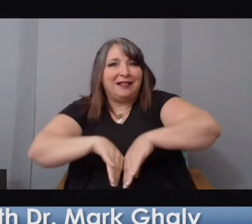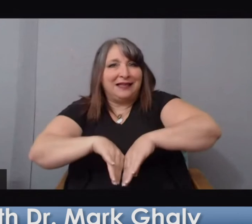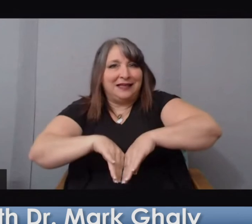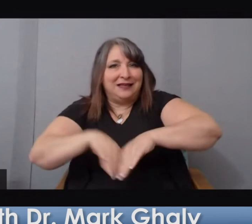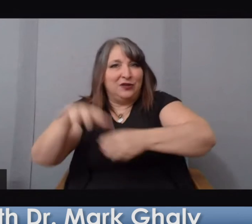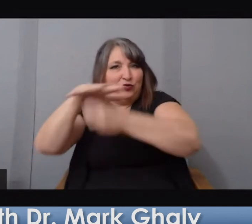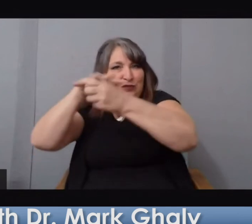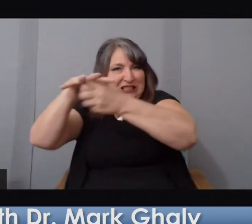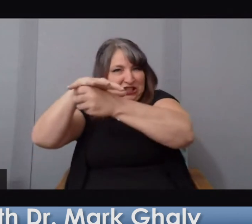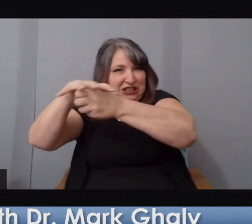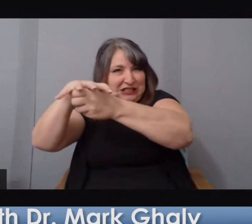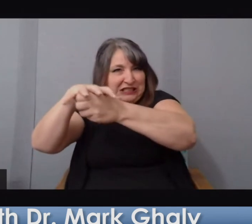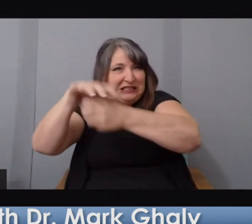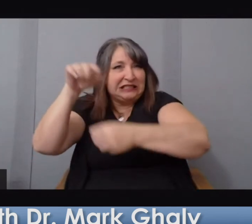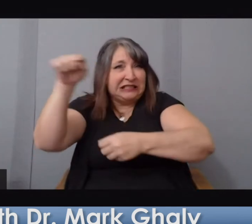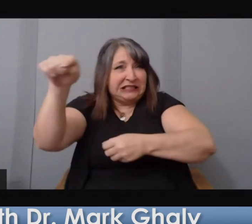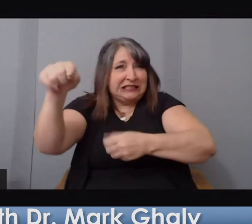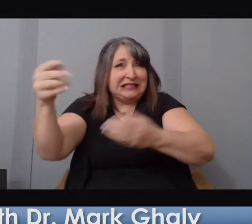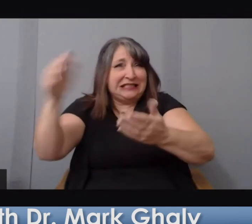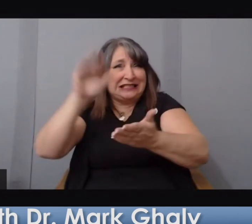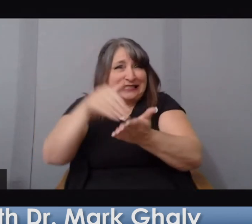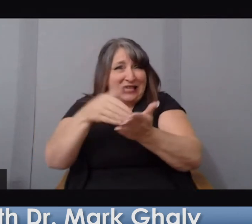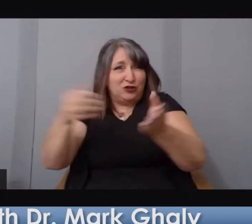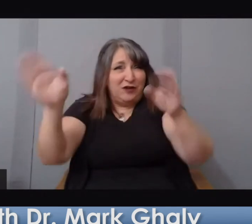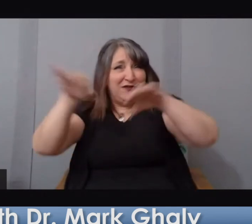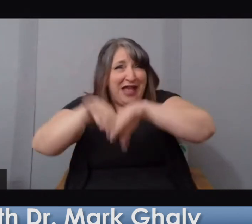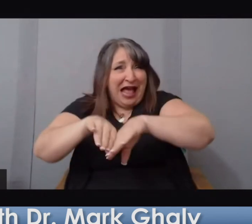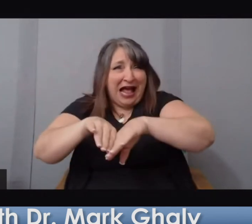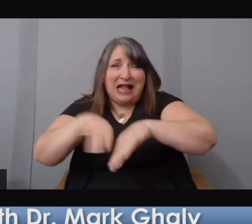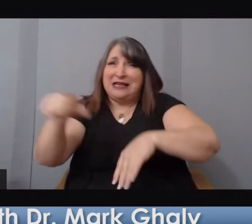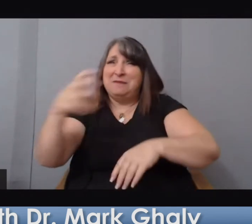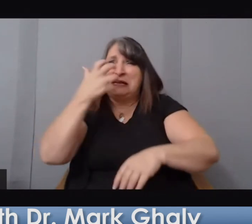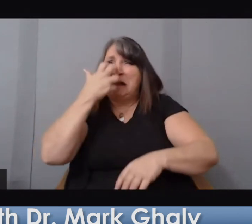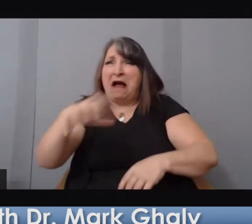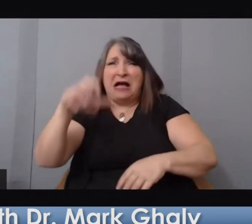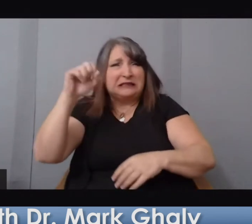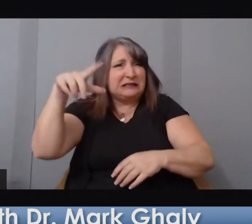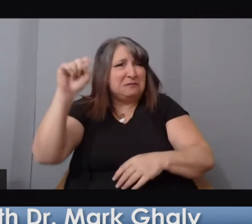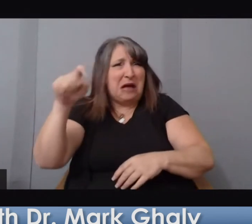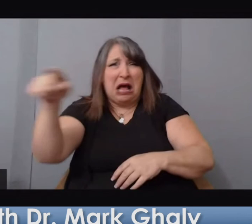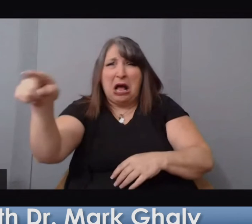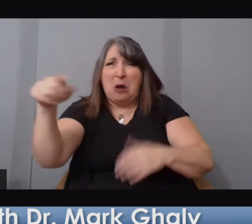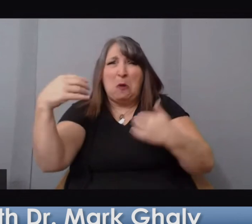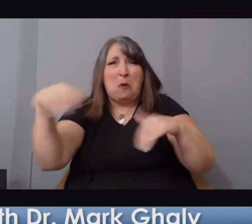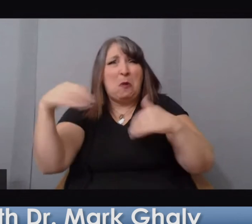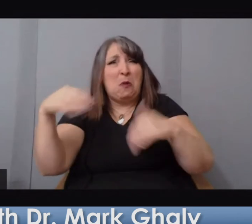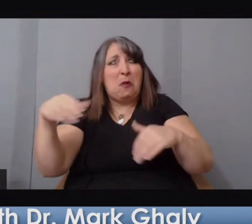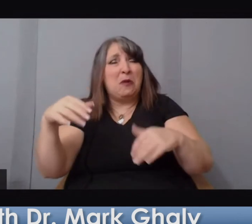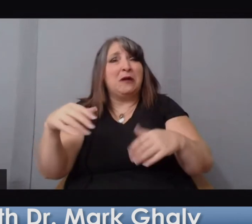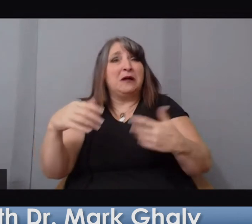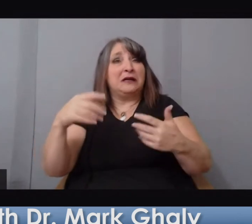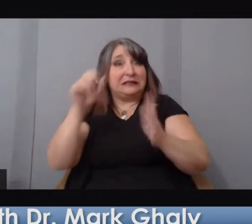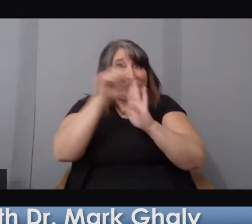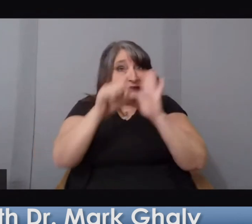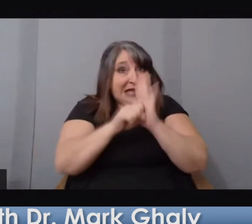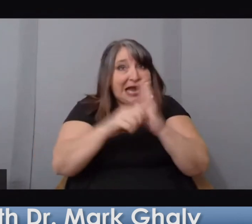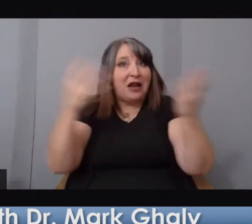It's been obviously a early and stubborn hotspot. The state put a lot of resources in